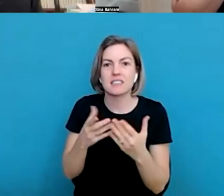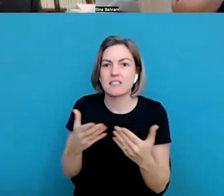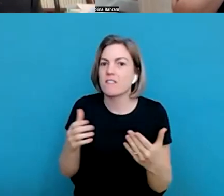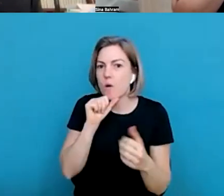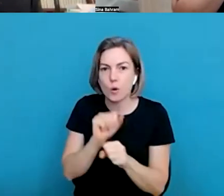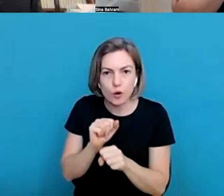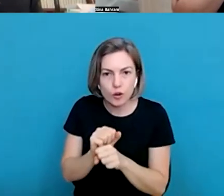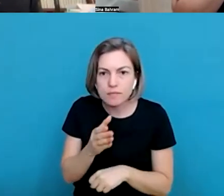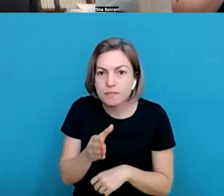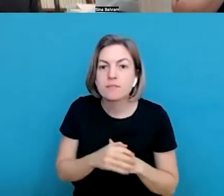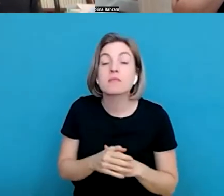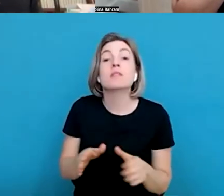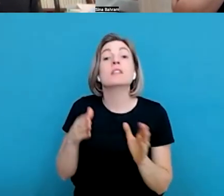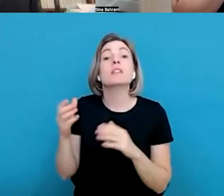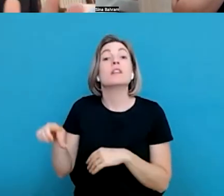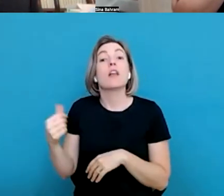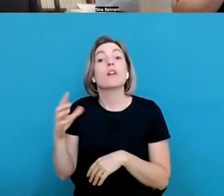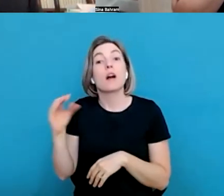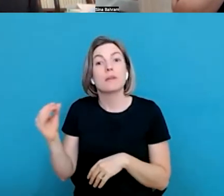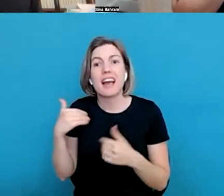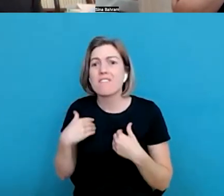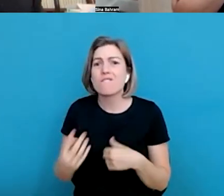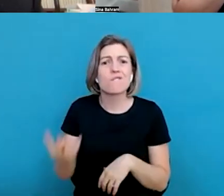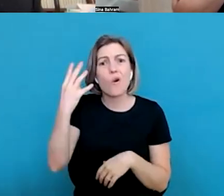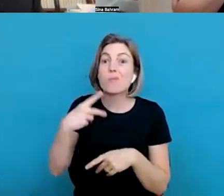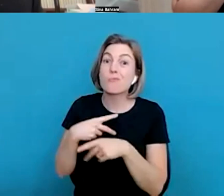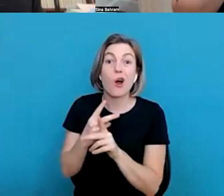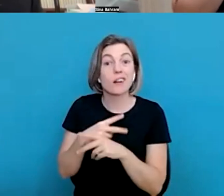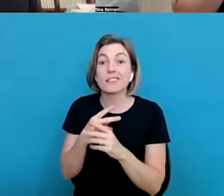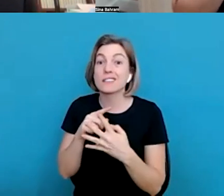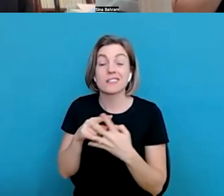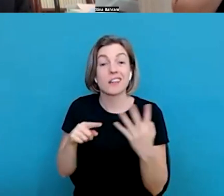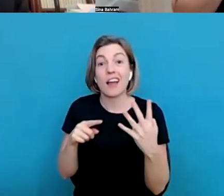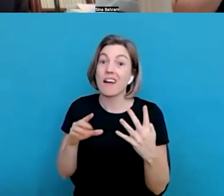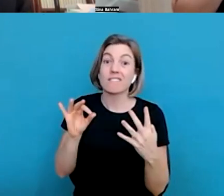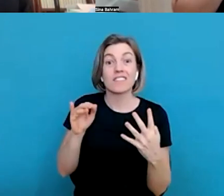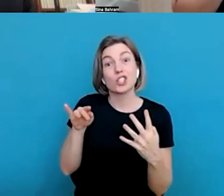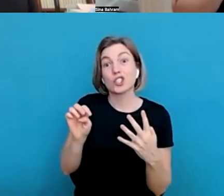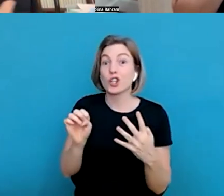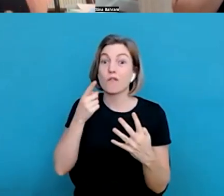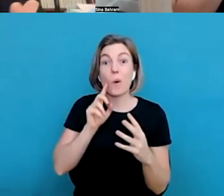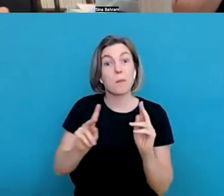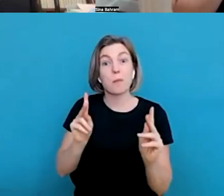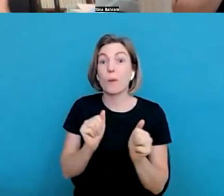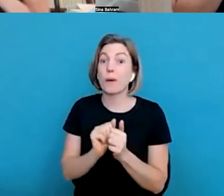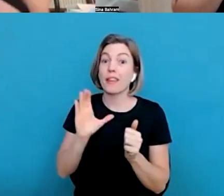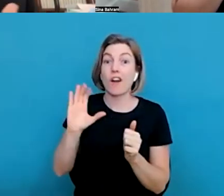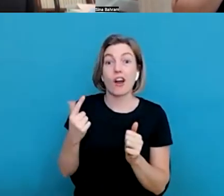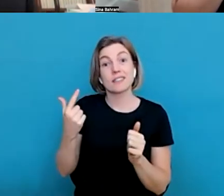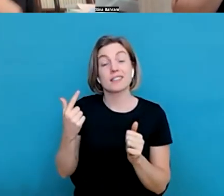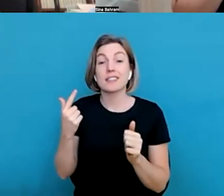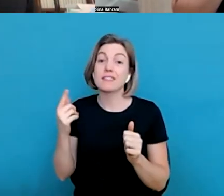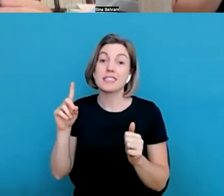see companies that will have 4 products and they all have a feature for people with cognitive